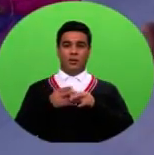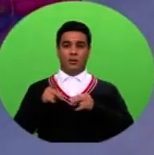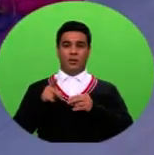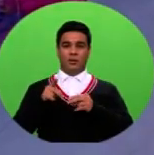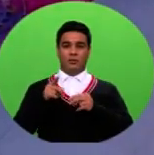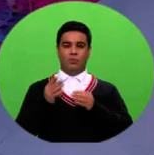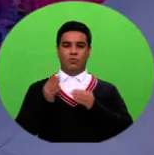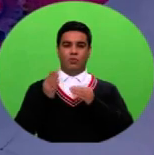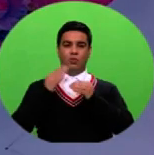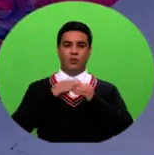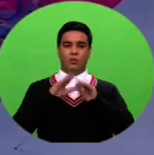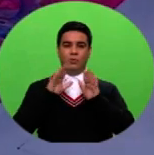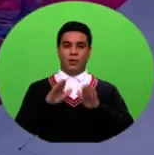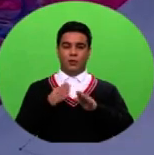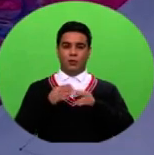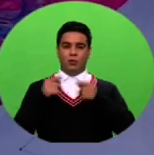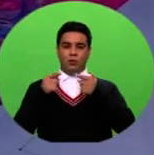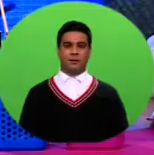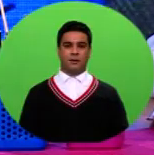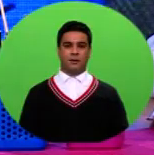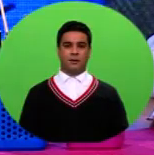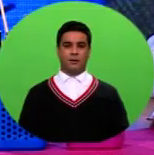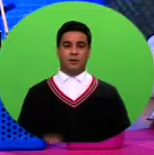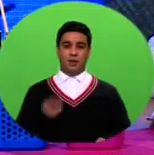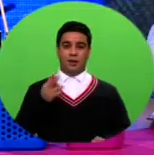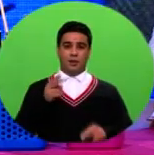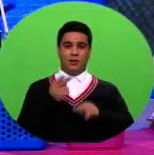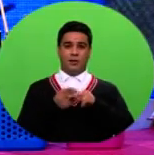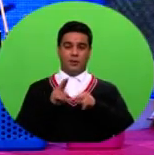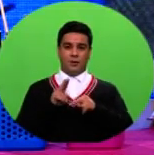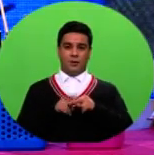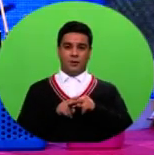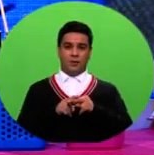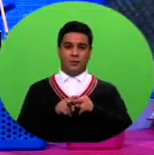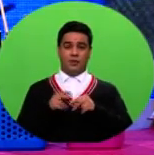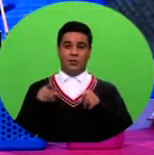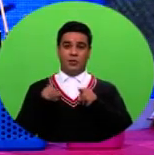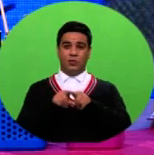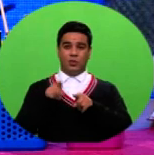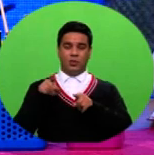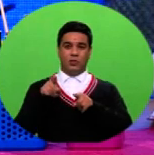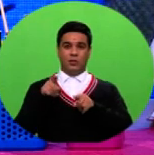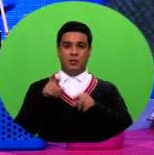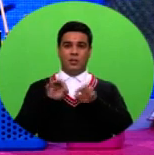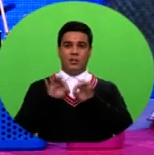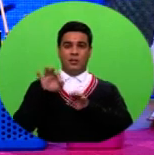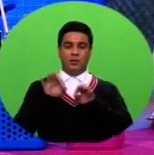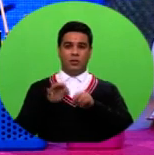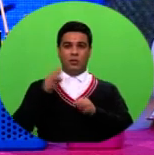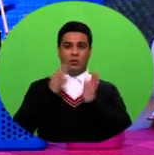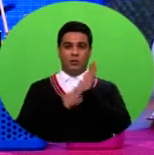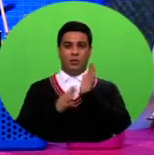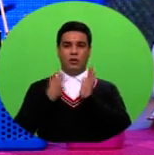joyimizni burchagini belgilab olishimiz kerak. Buning uchun mana bunday chizg'ich 90 45